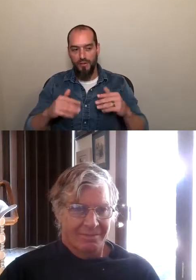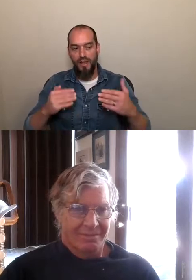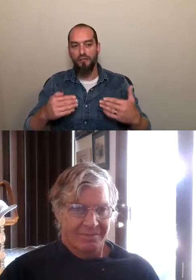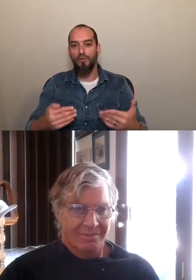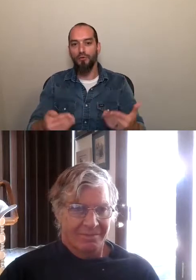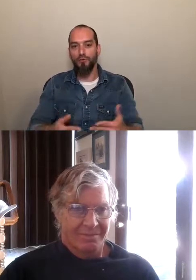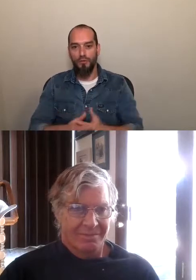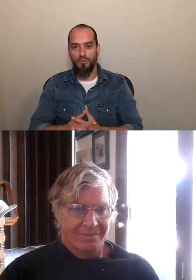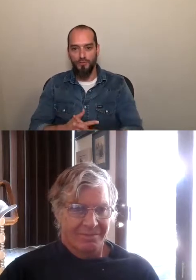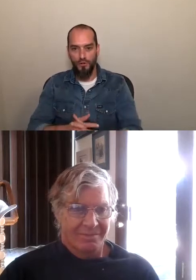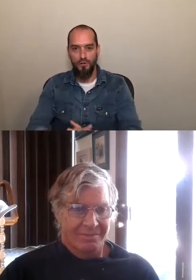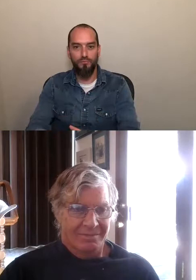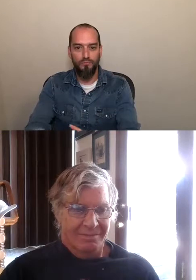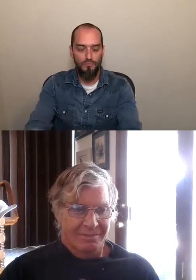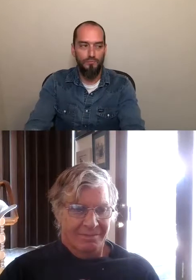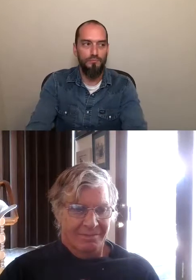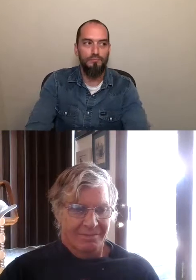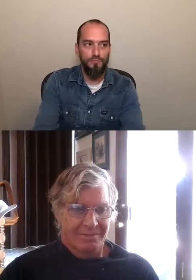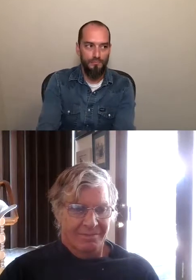out if you have air flowing through the walls of your home.